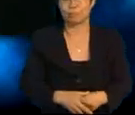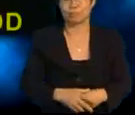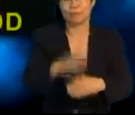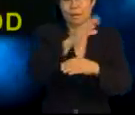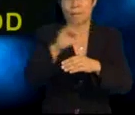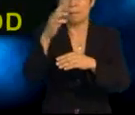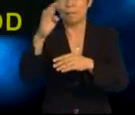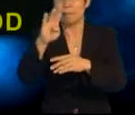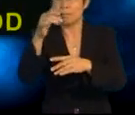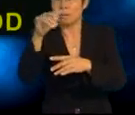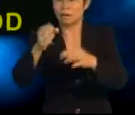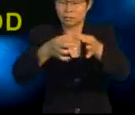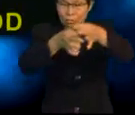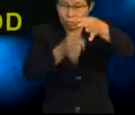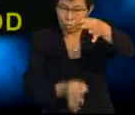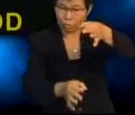a brass rod,